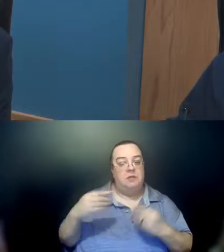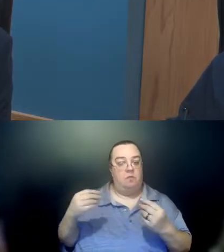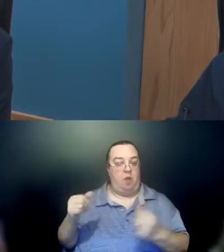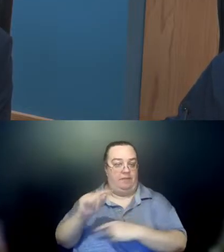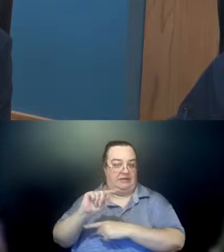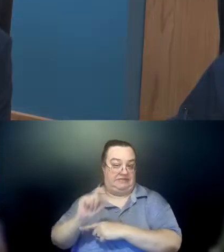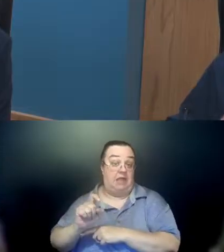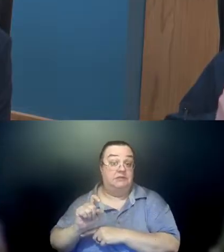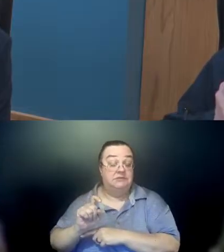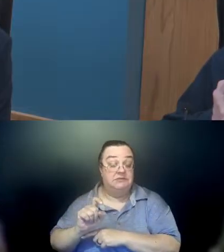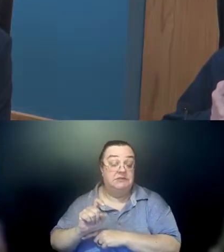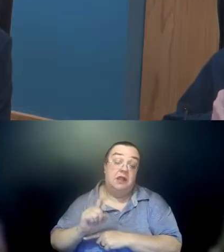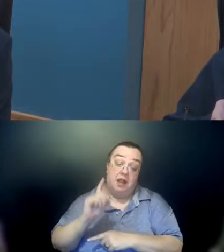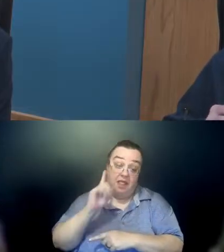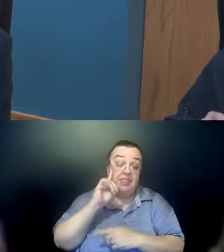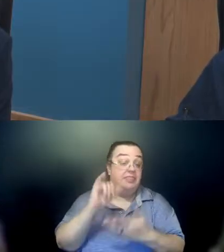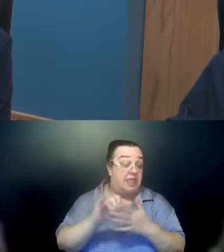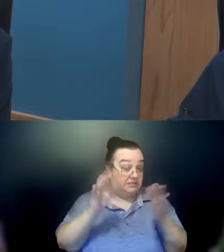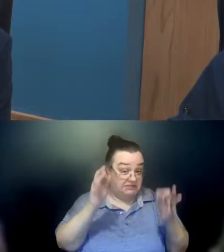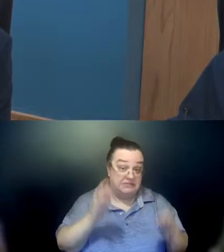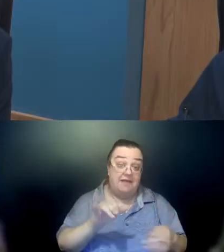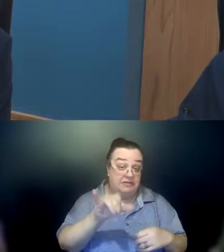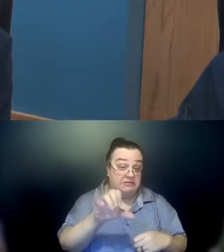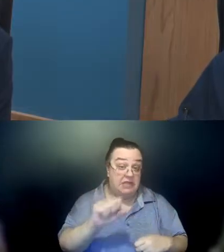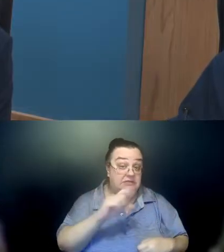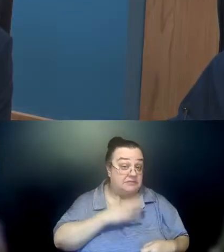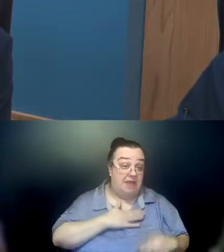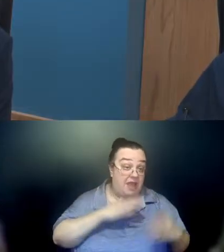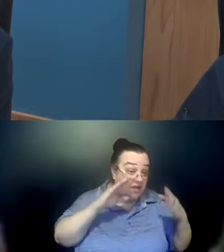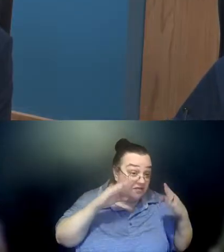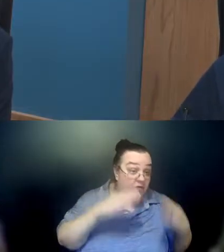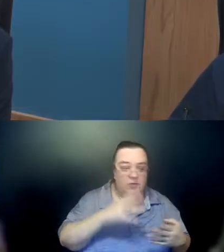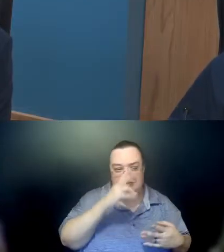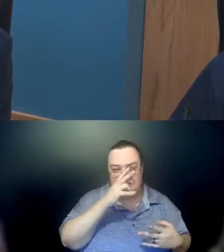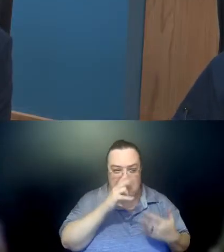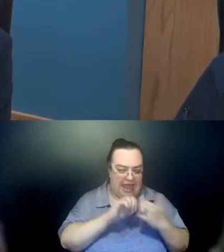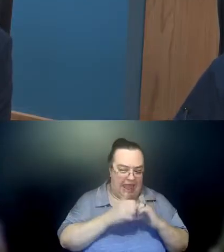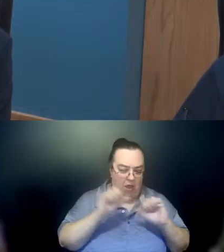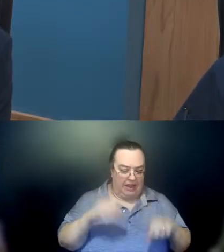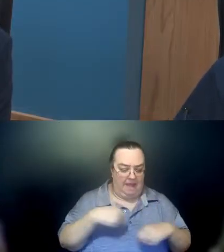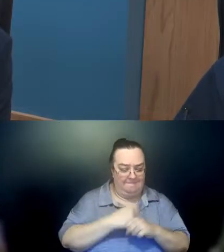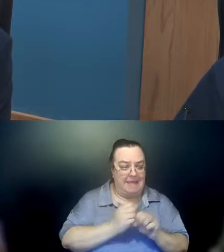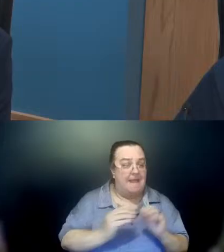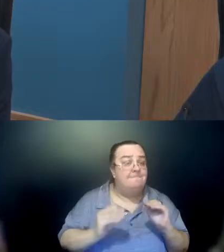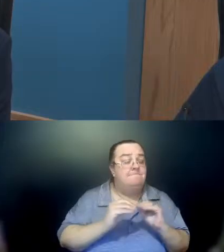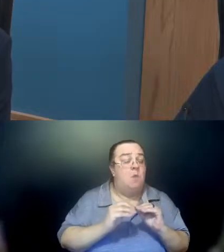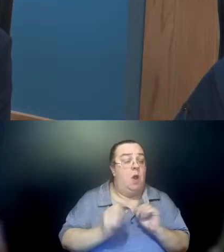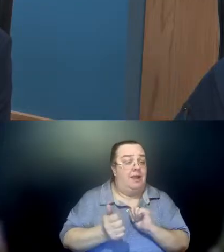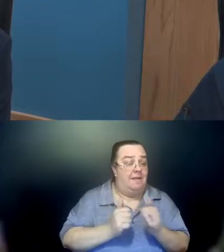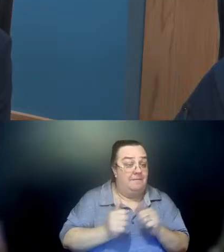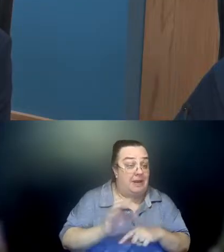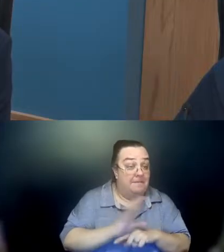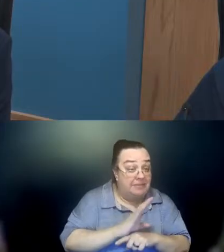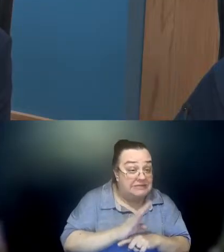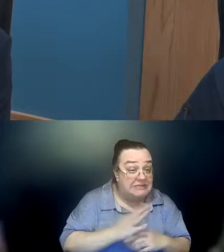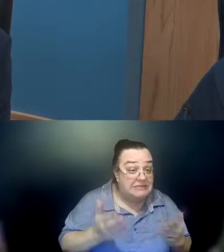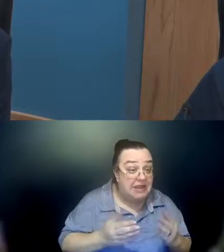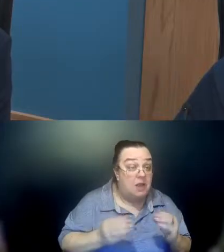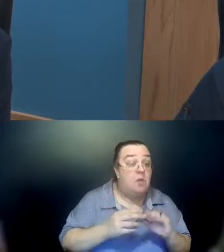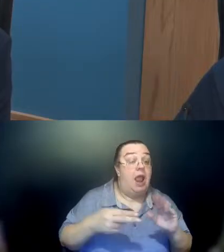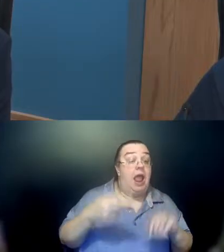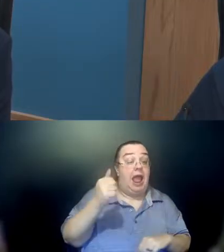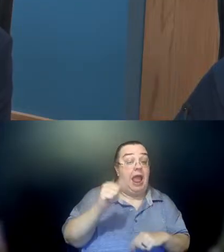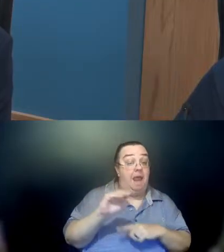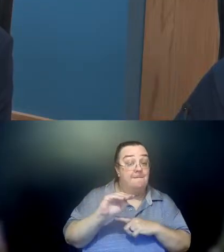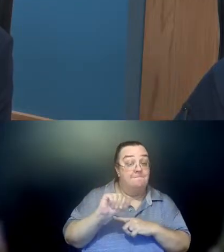that is absolutely my focus, to say, how do we make more competitive businesses here, higher margin businesses, higher